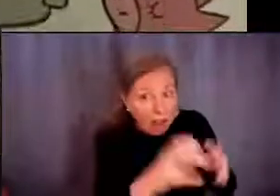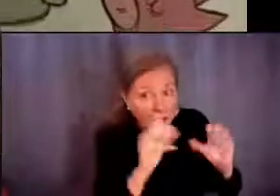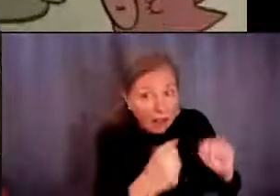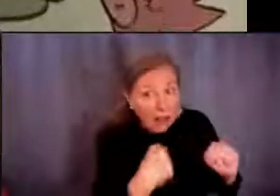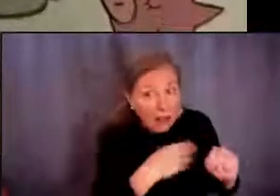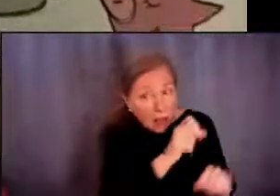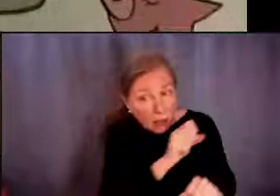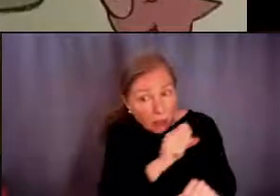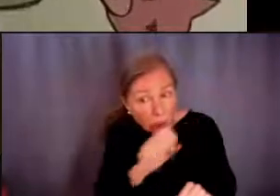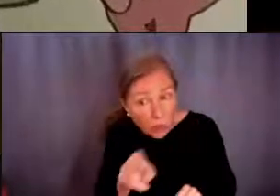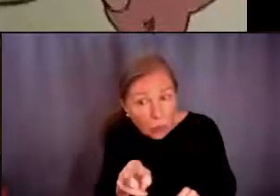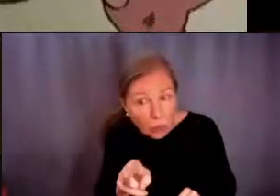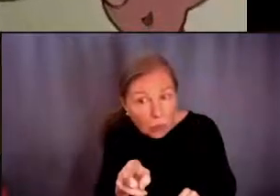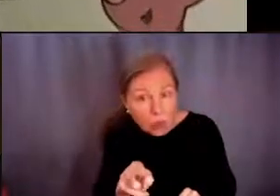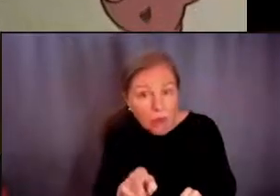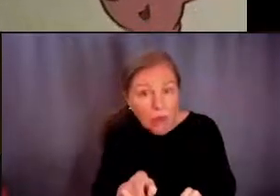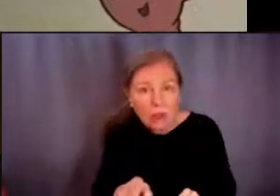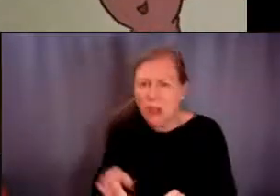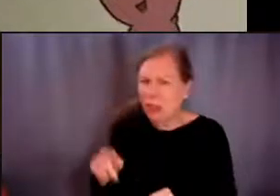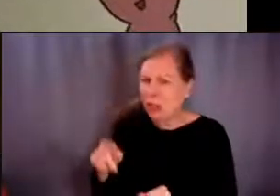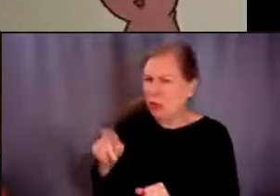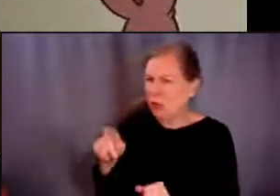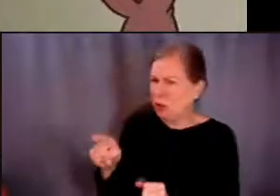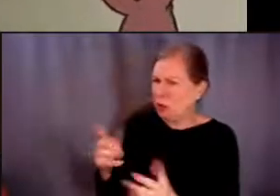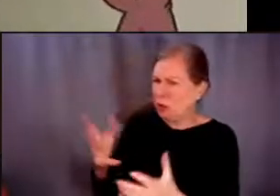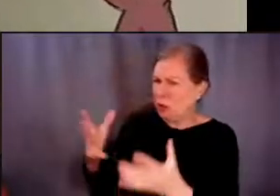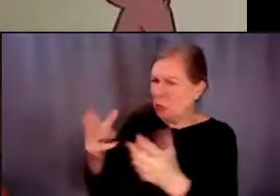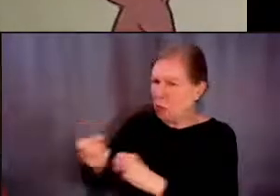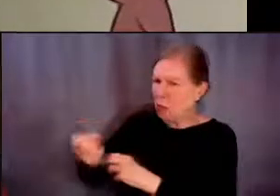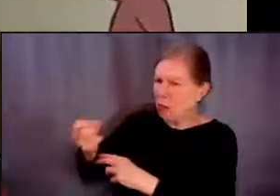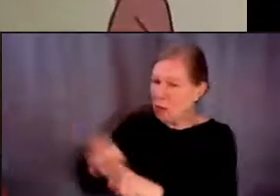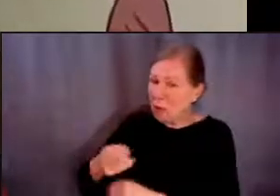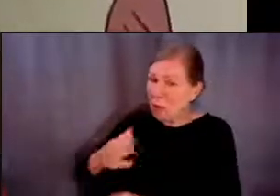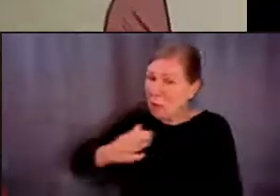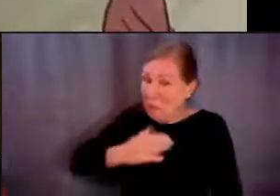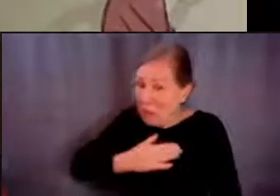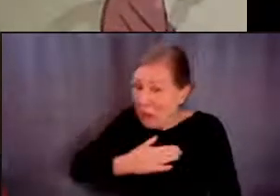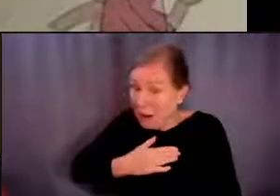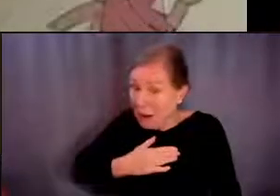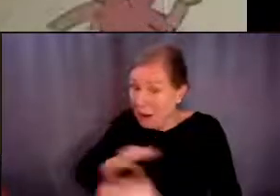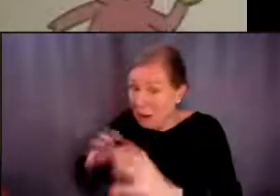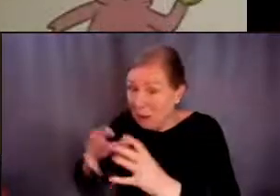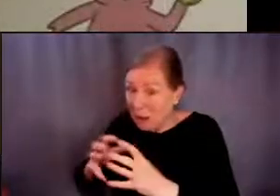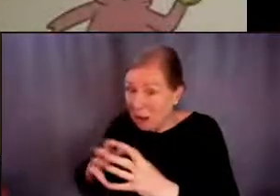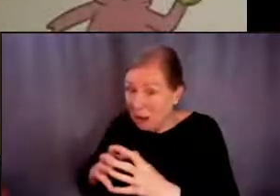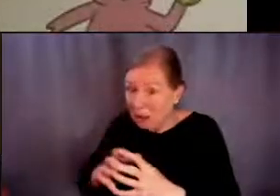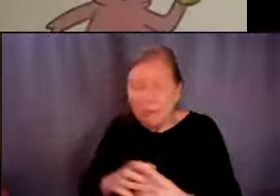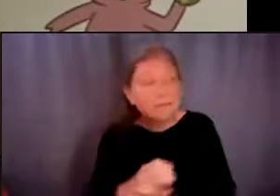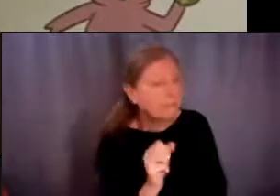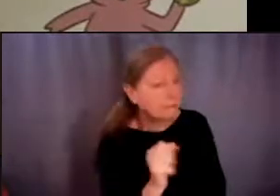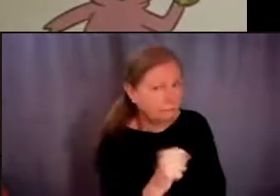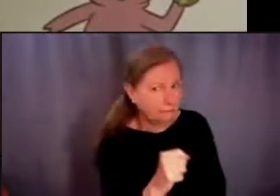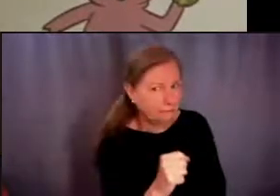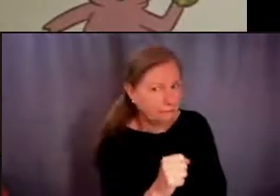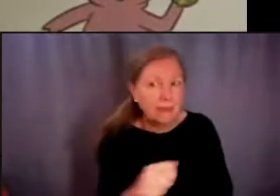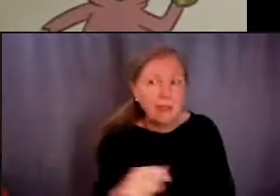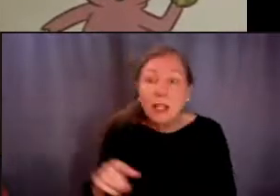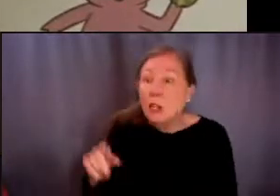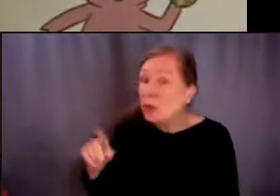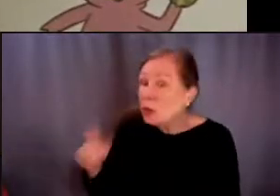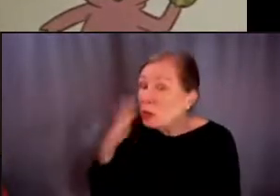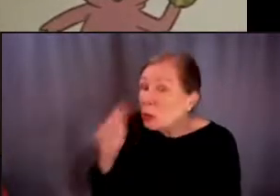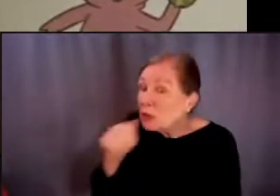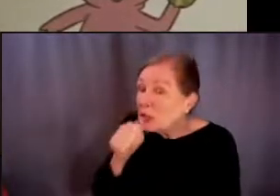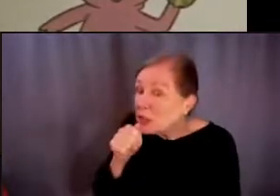You want to throw my ball? Yes. Do you know the secret to throwing?